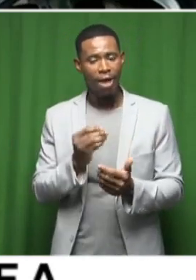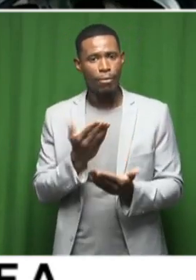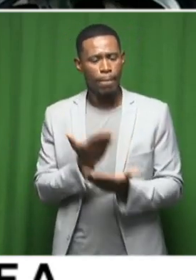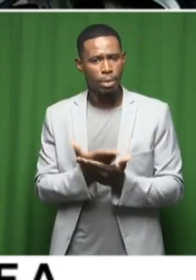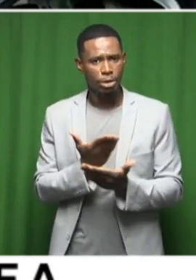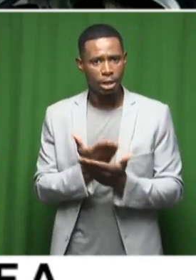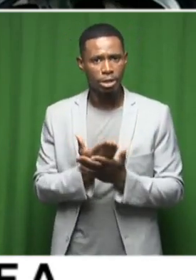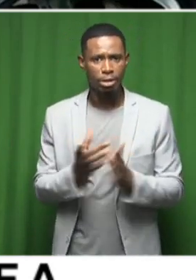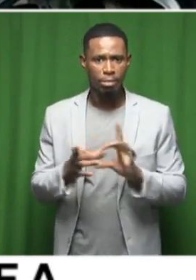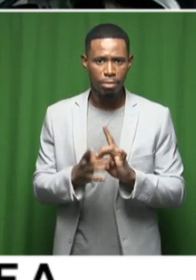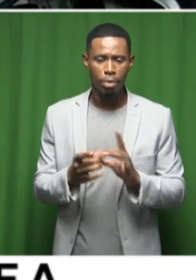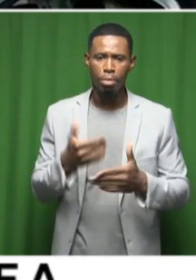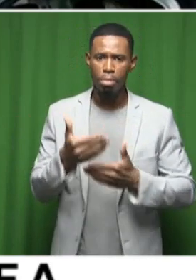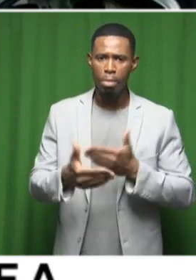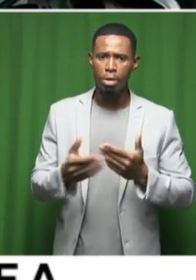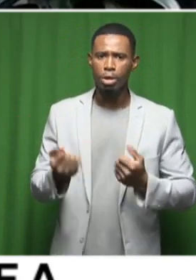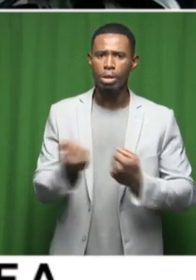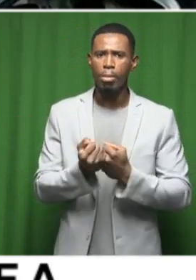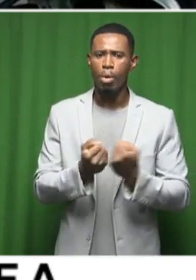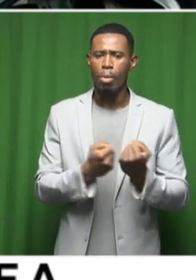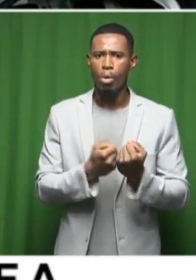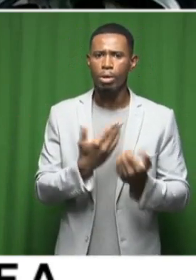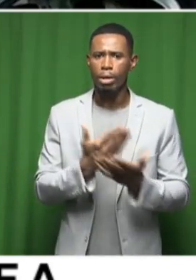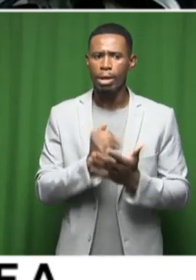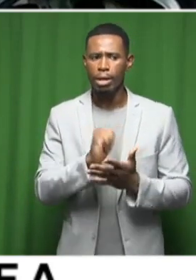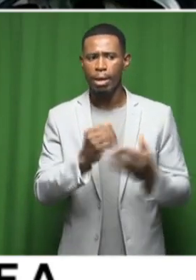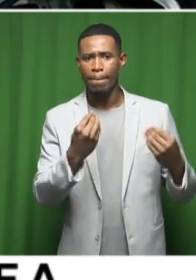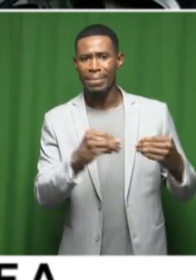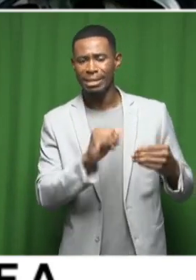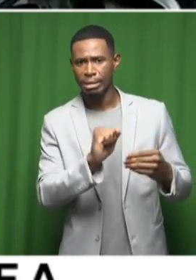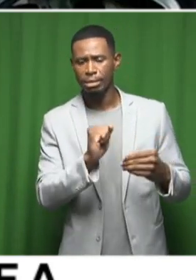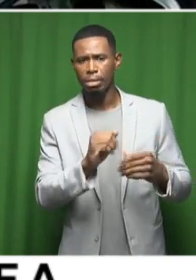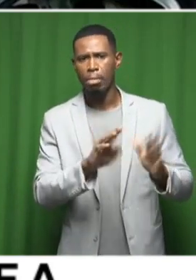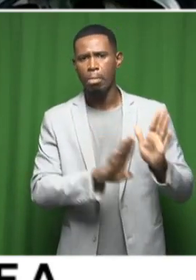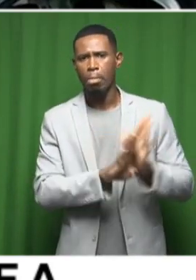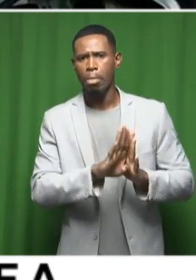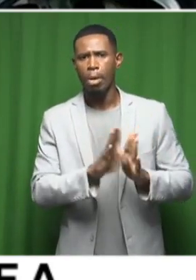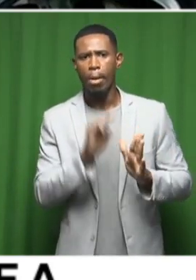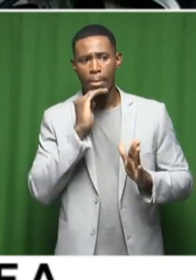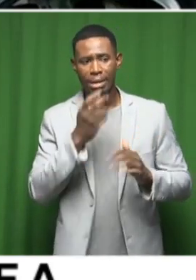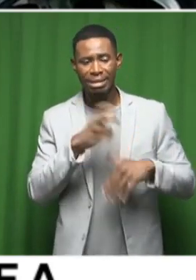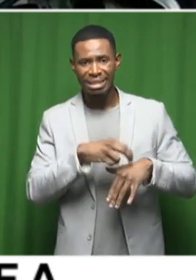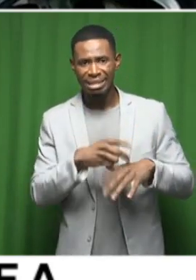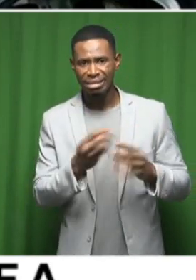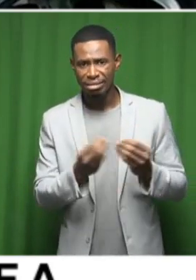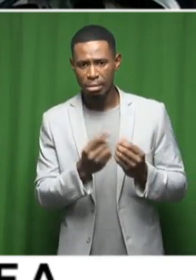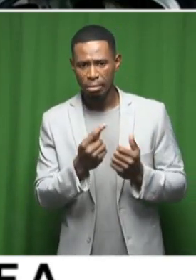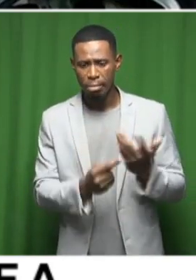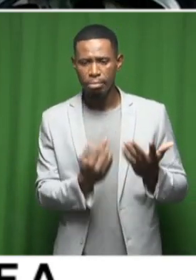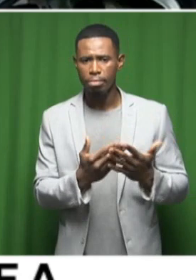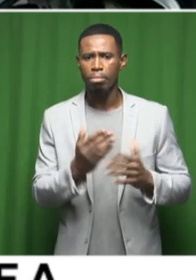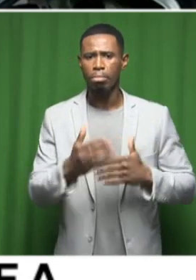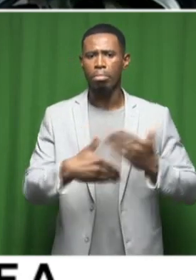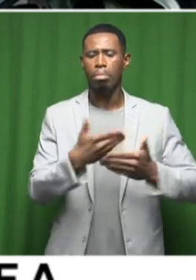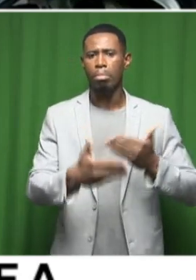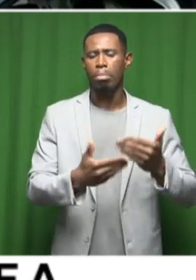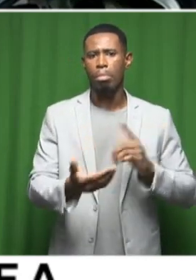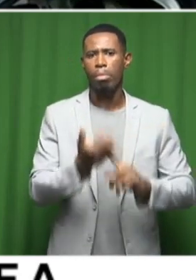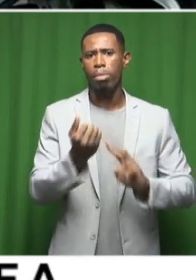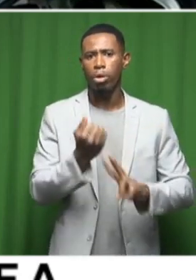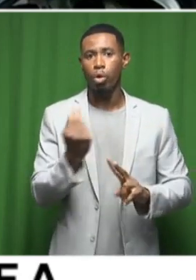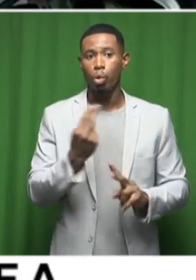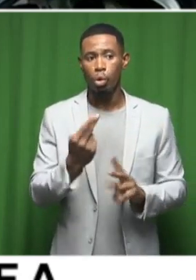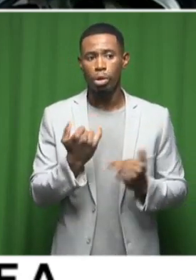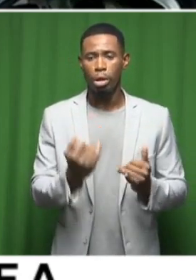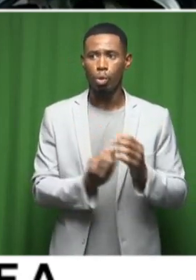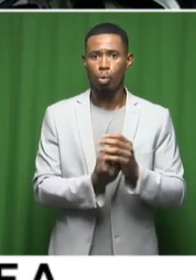potential, to then have the support to scale their business, to get the necessary mechanisms within their own business to absorb the growth that's